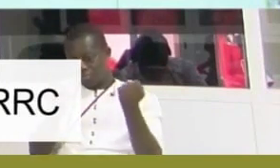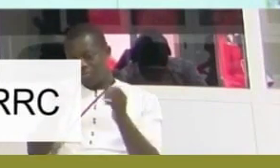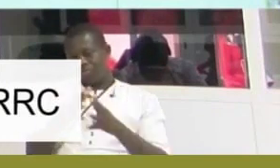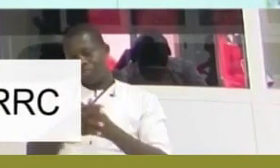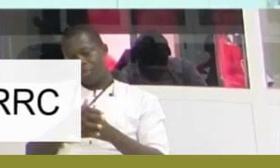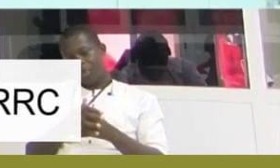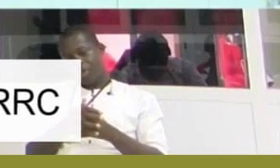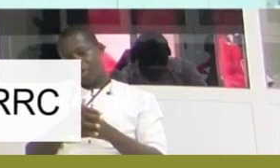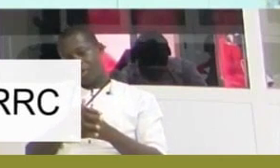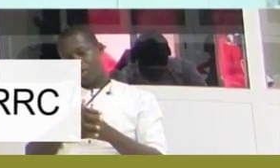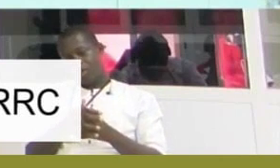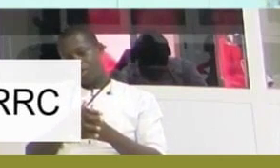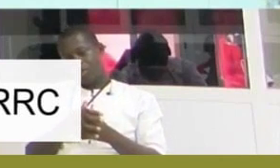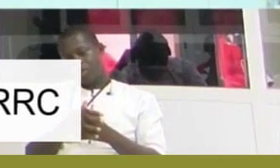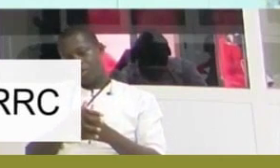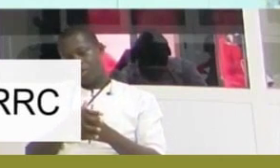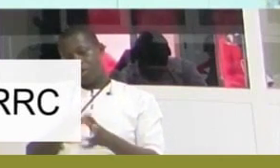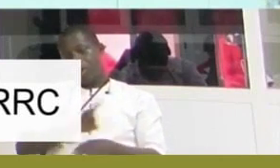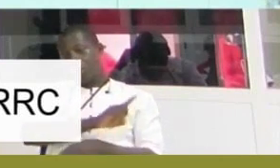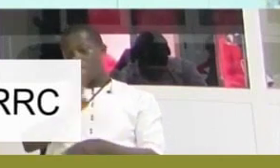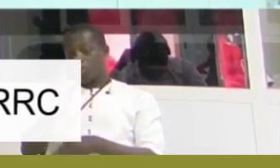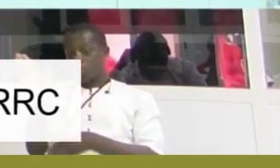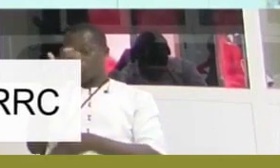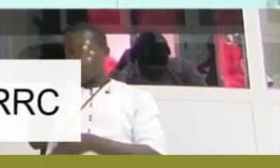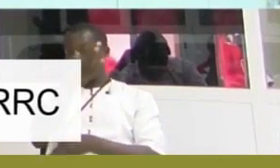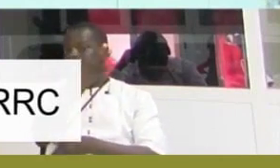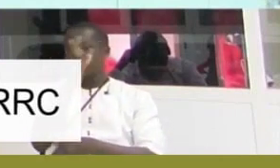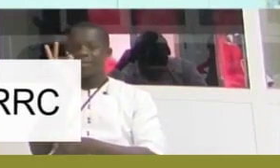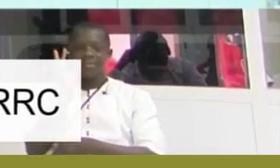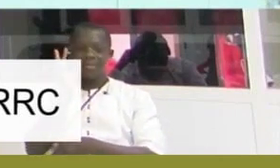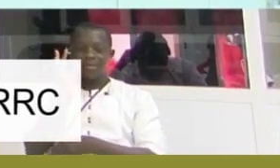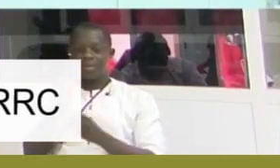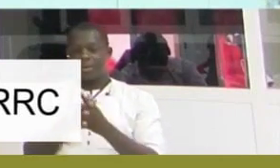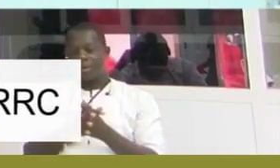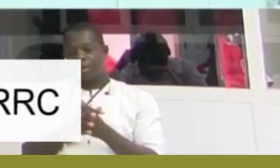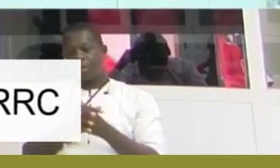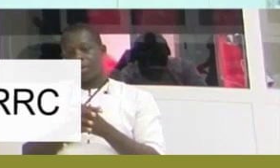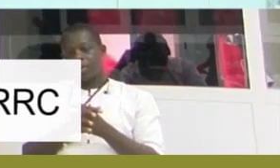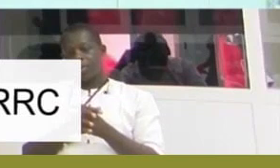vehicles. Ntata Tanje. We went to Tanje. Ni NIA